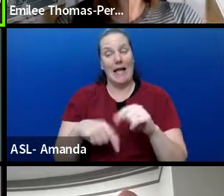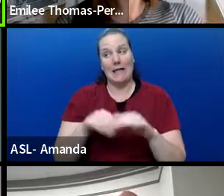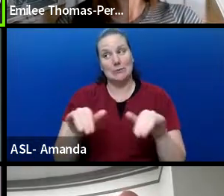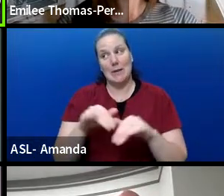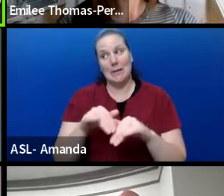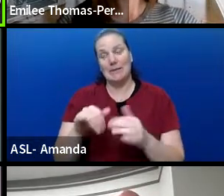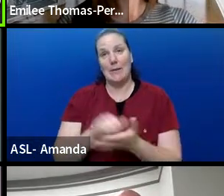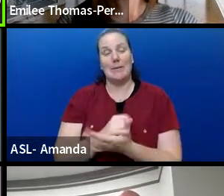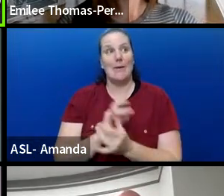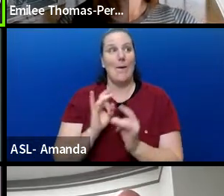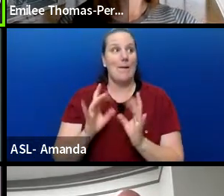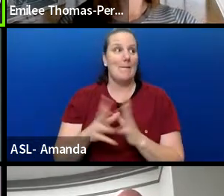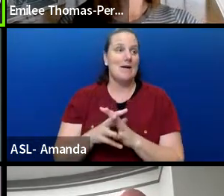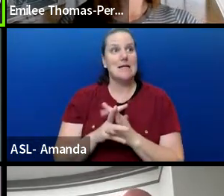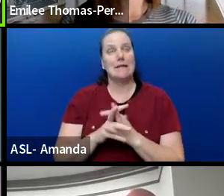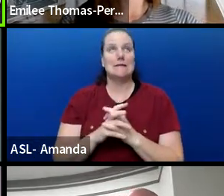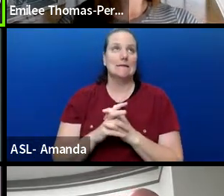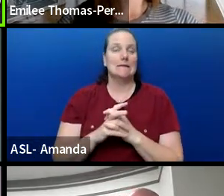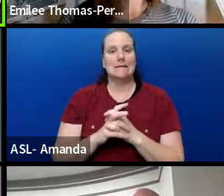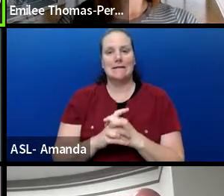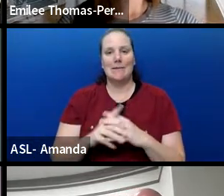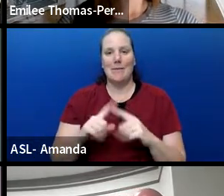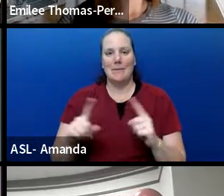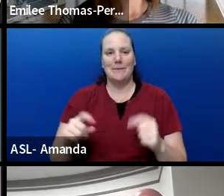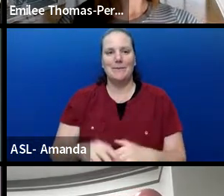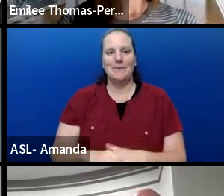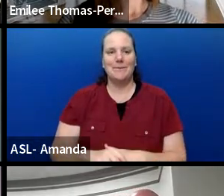So, but